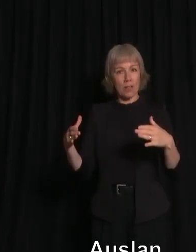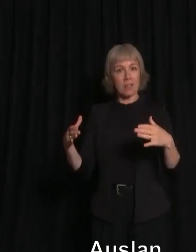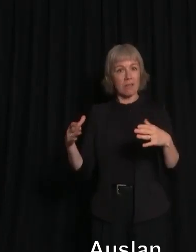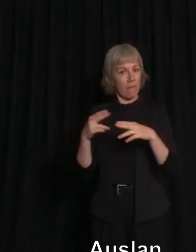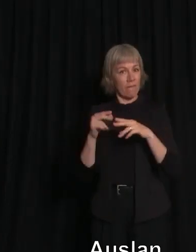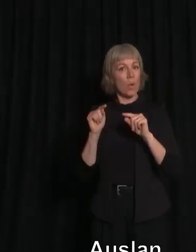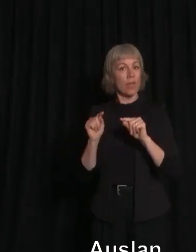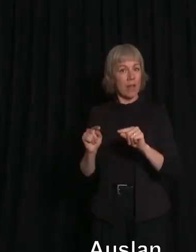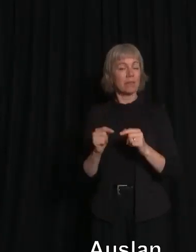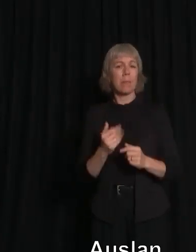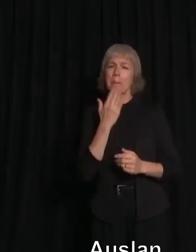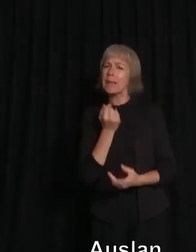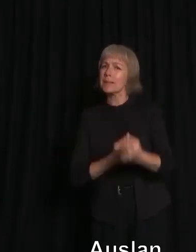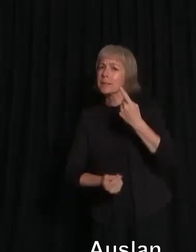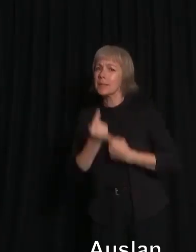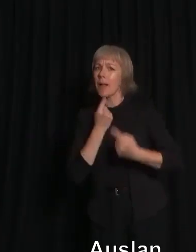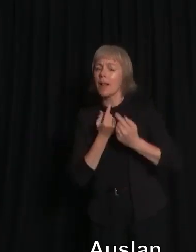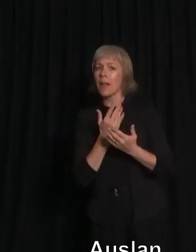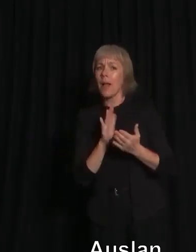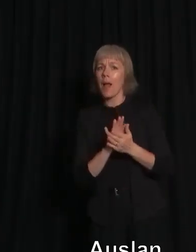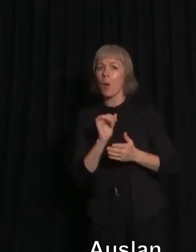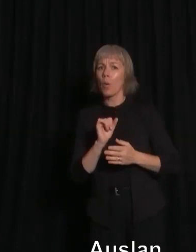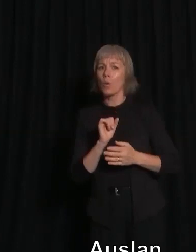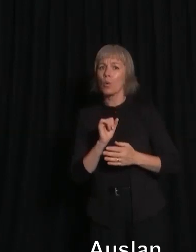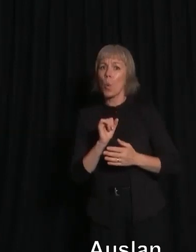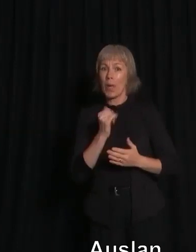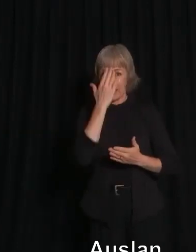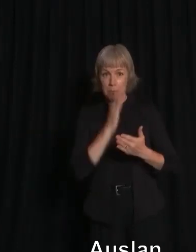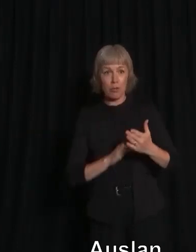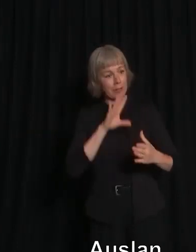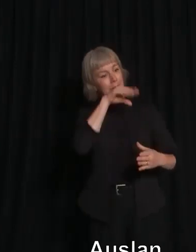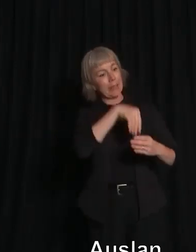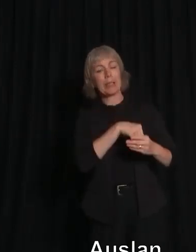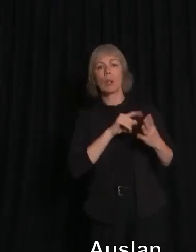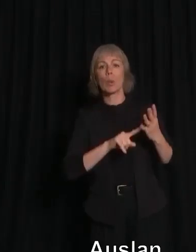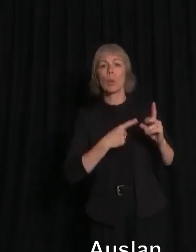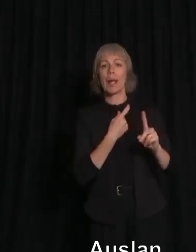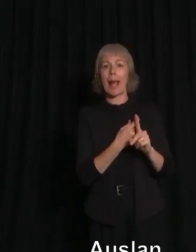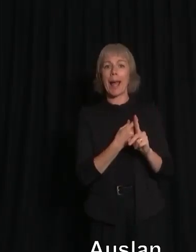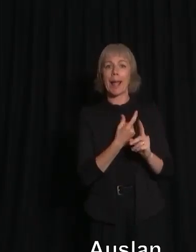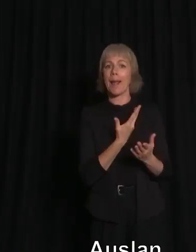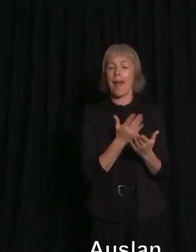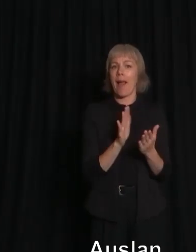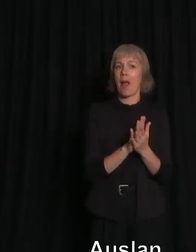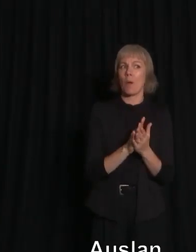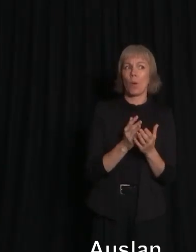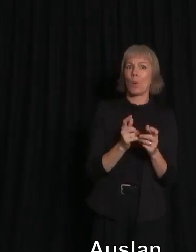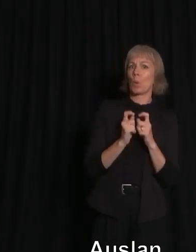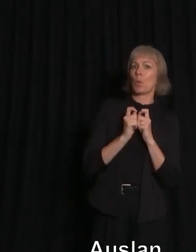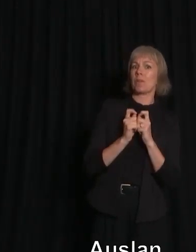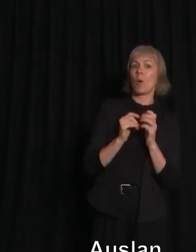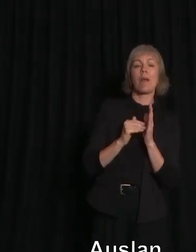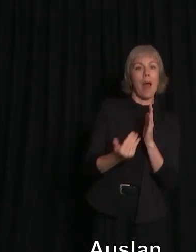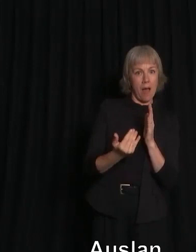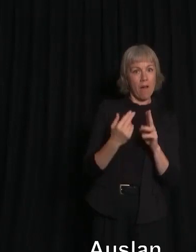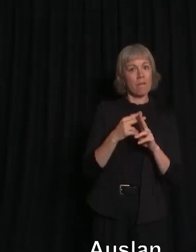So please tell us a little bit how your national experience then has been reflected and is useful for